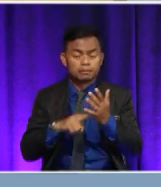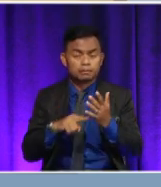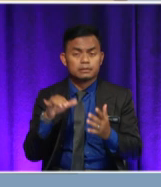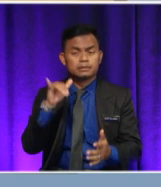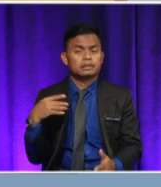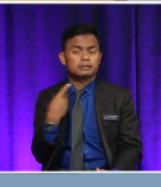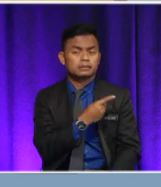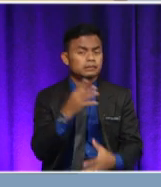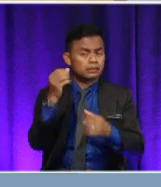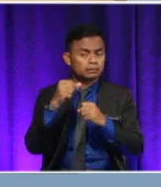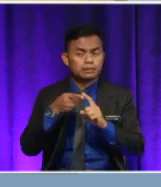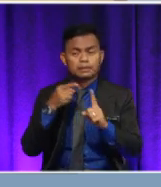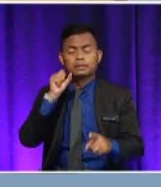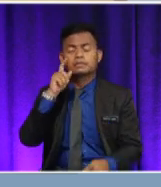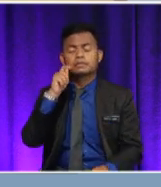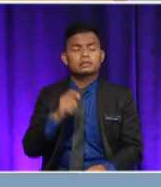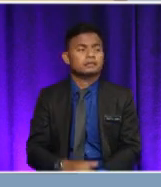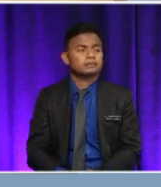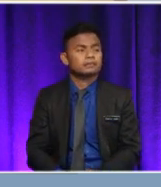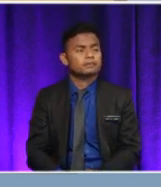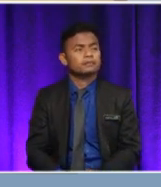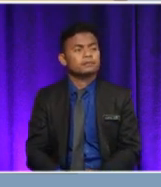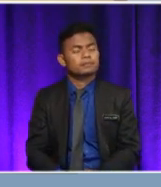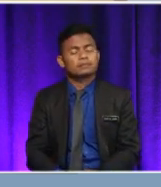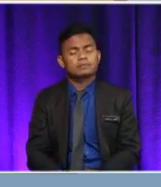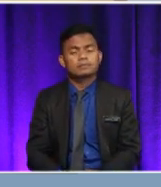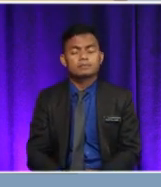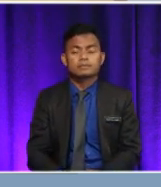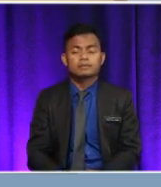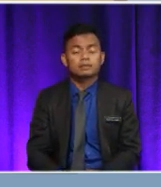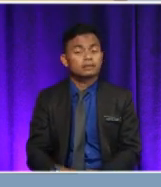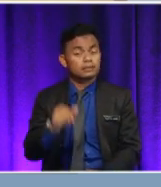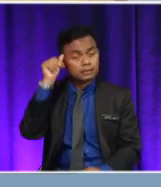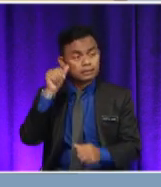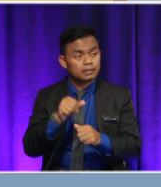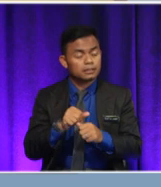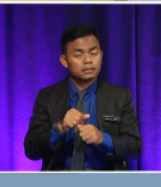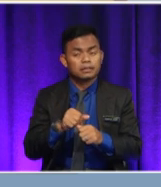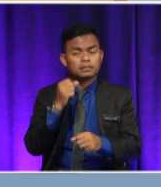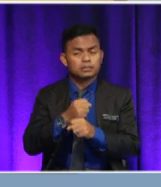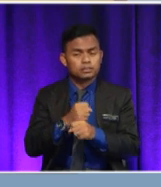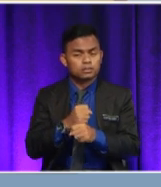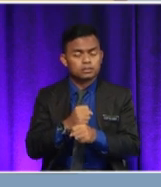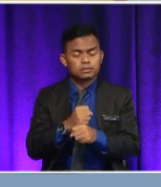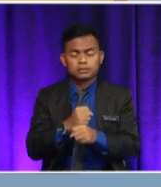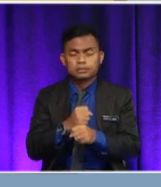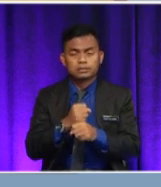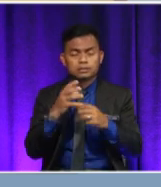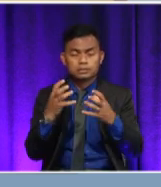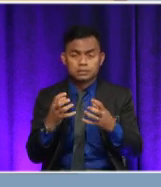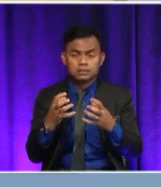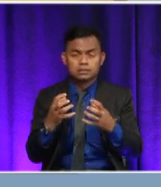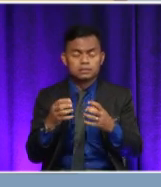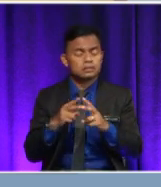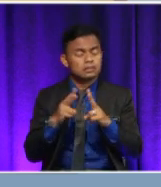So anyone? Well, Ed Stafford's achievement taught me that hard work never betray, no matter what is the result, but the journey